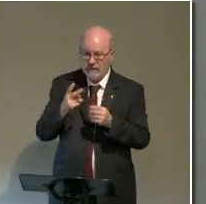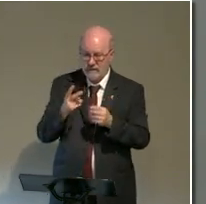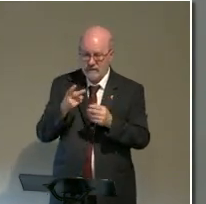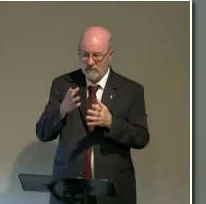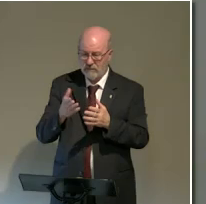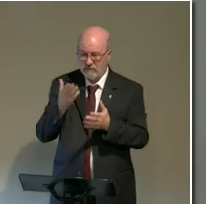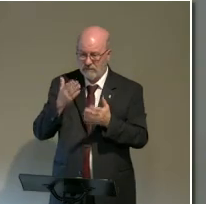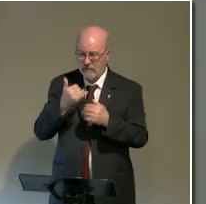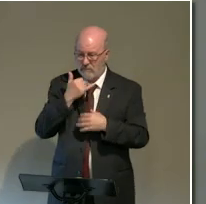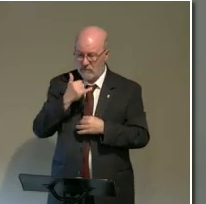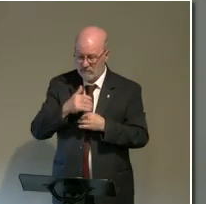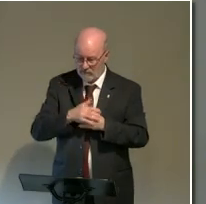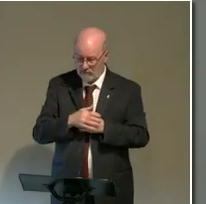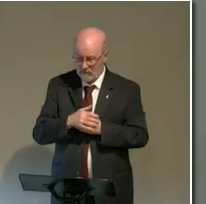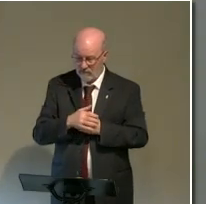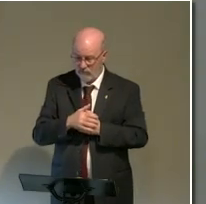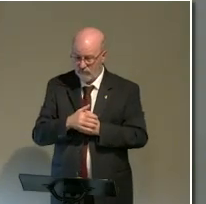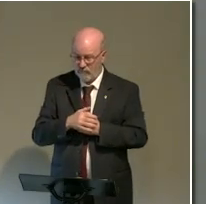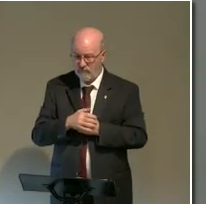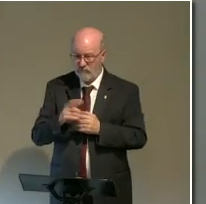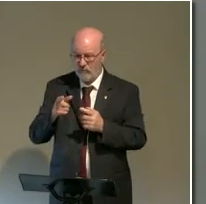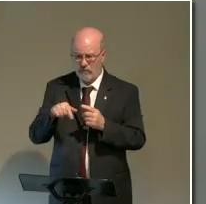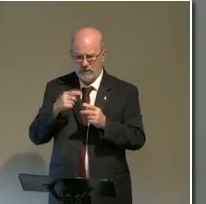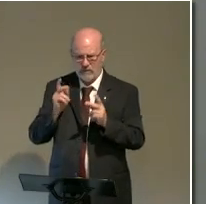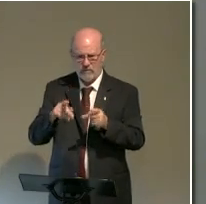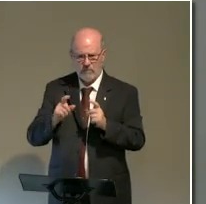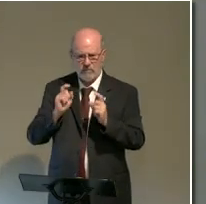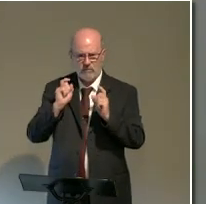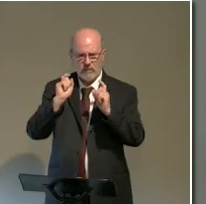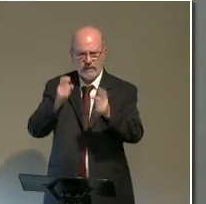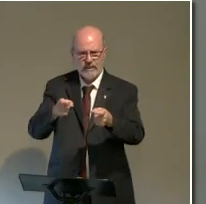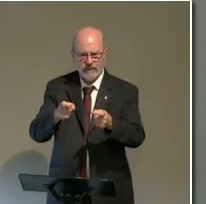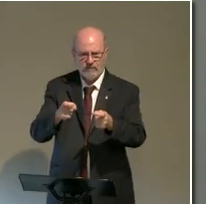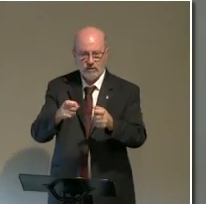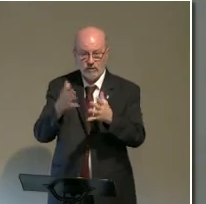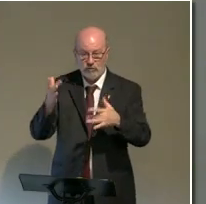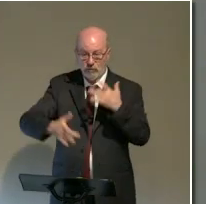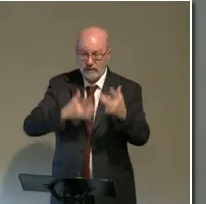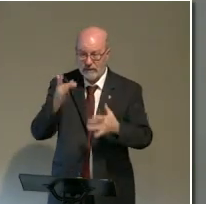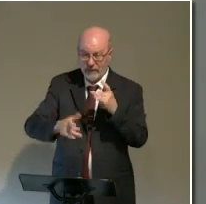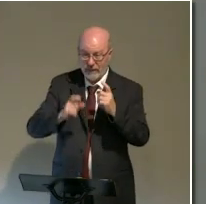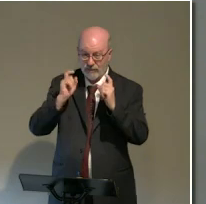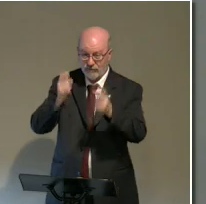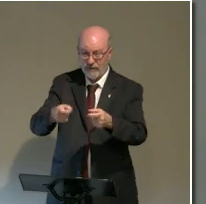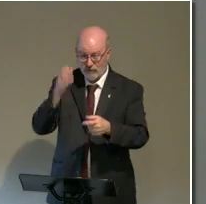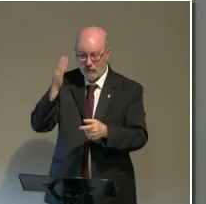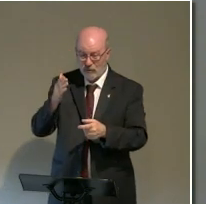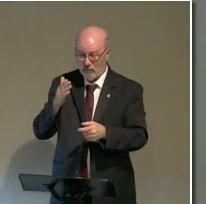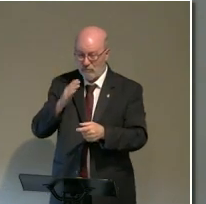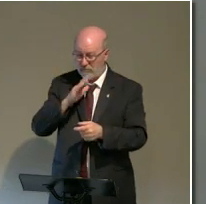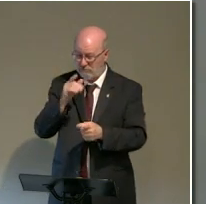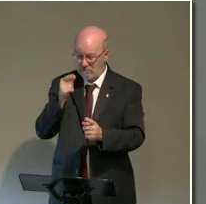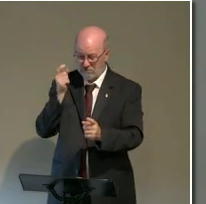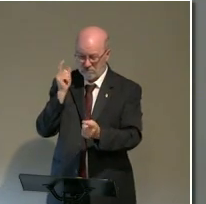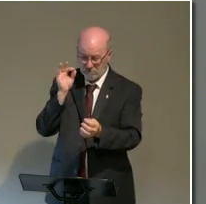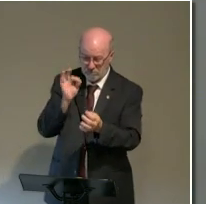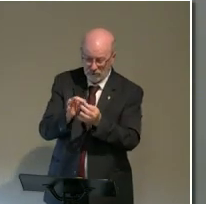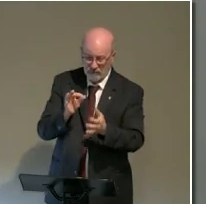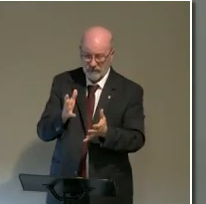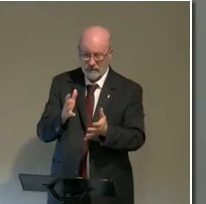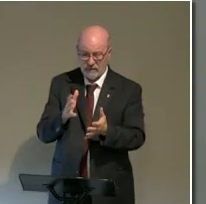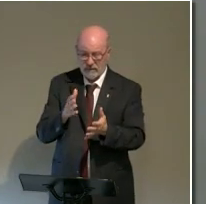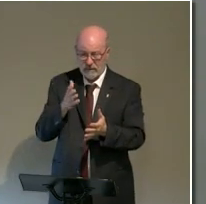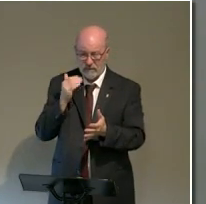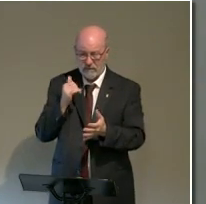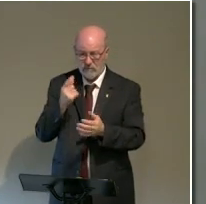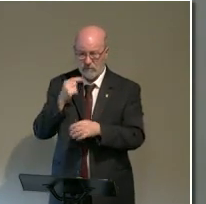way. Maybe I'm wrong, but you know when you get somebody a gift and you're so excited because you know you nailed it. I forgot, there was